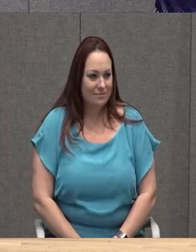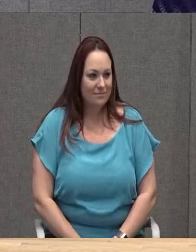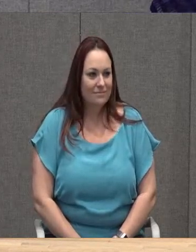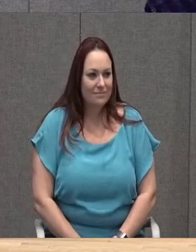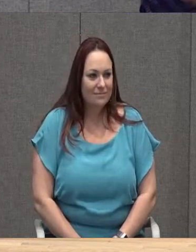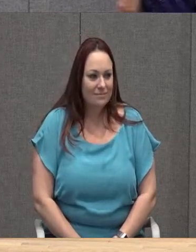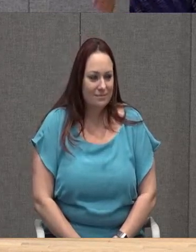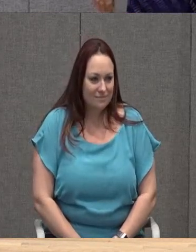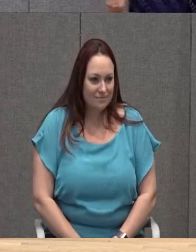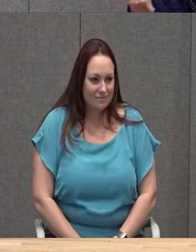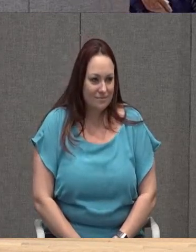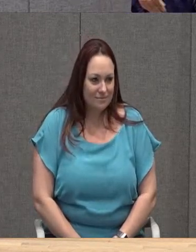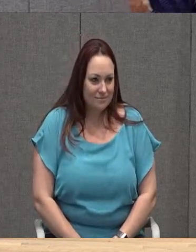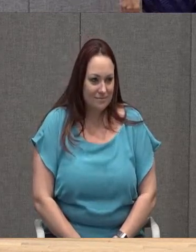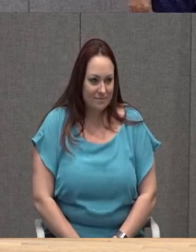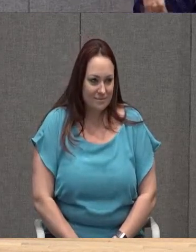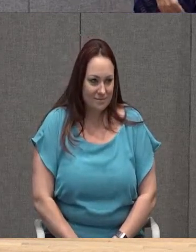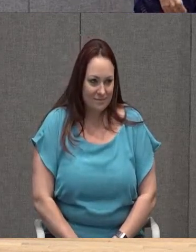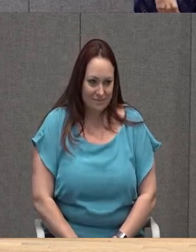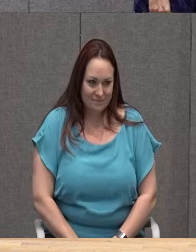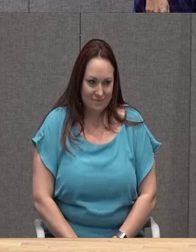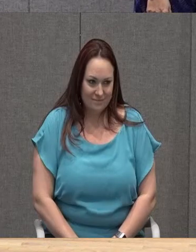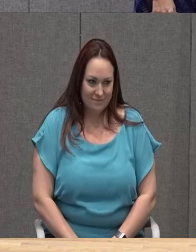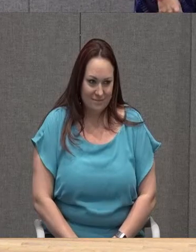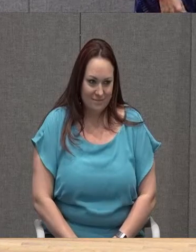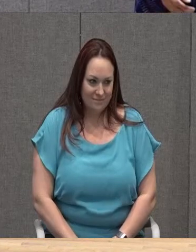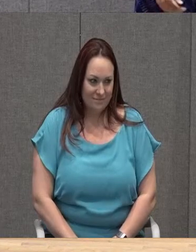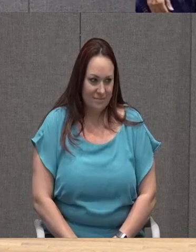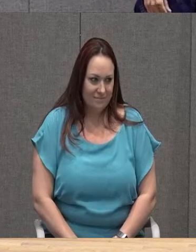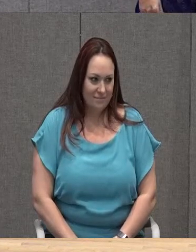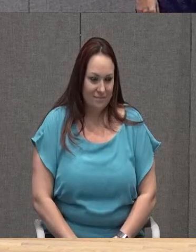usar la toalla, esta toalla chiquita también si lo pueden